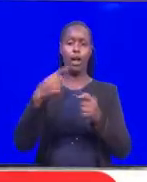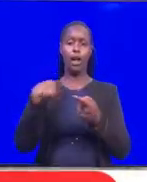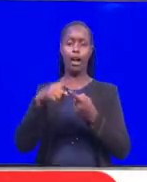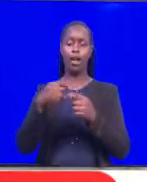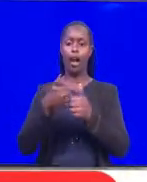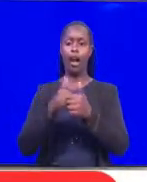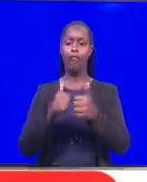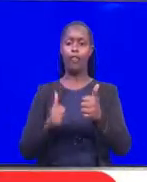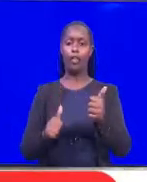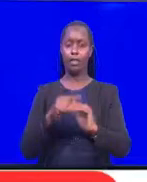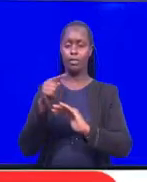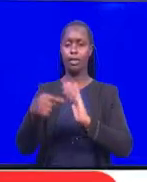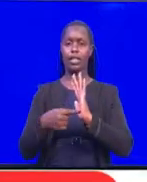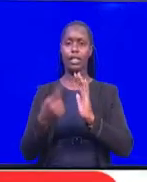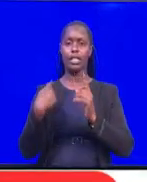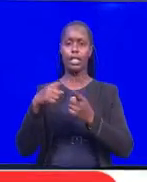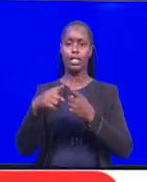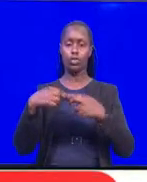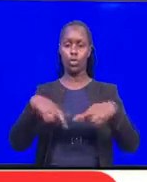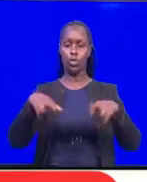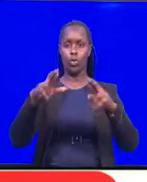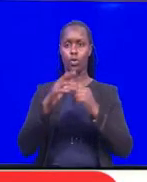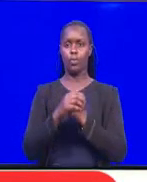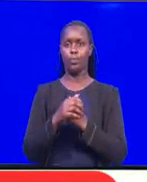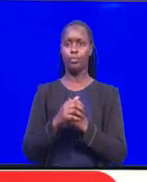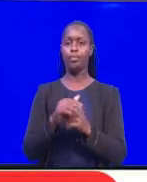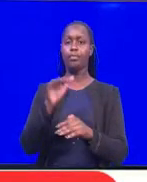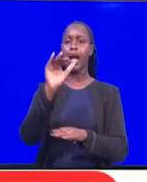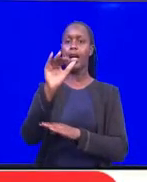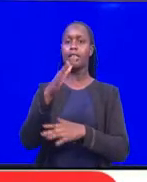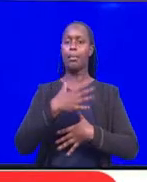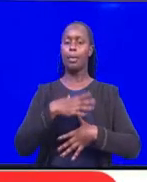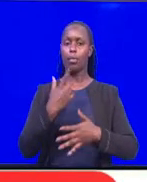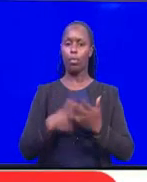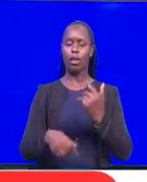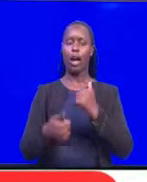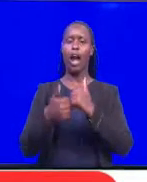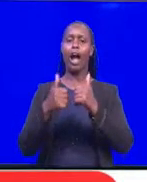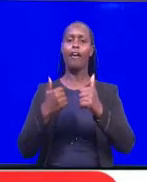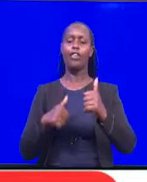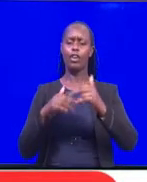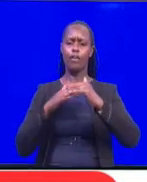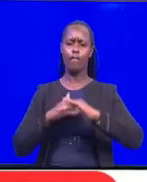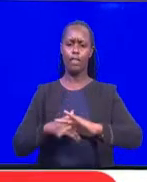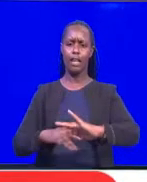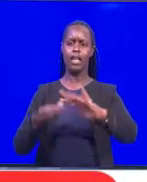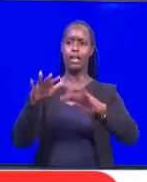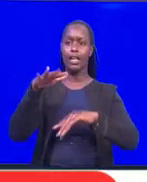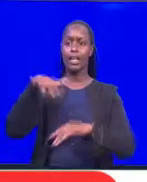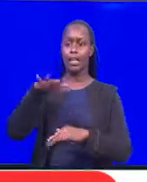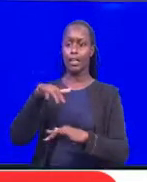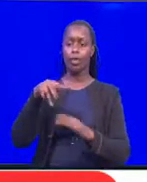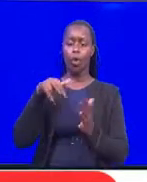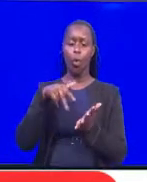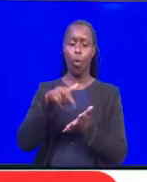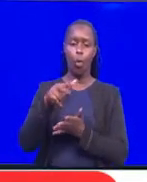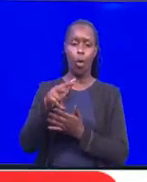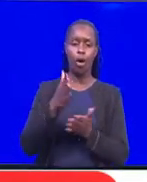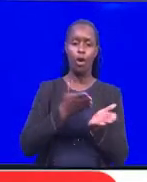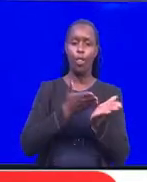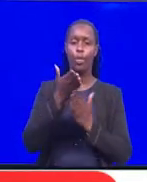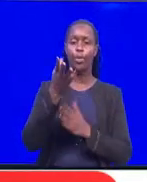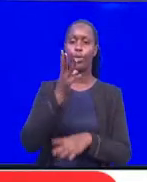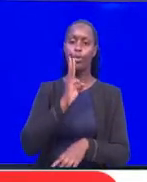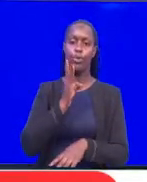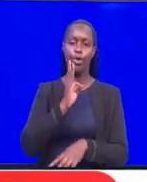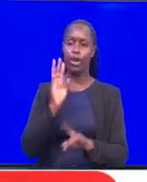social media pages, they have asked people to avoid driving through flooded areas, walking through or attempting to cross flooded waters